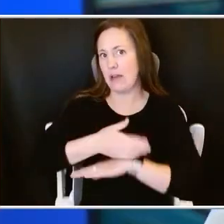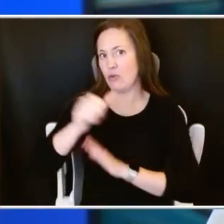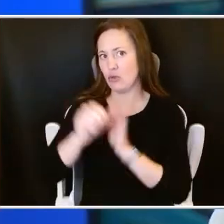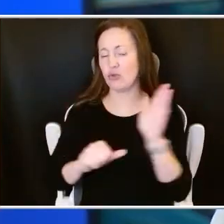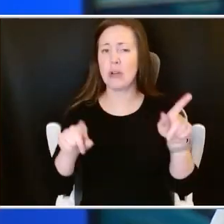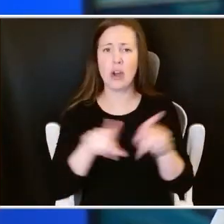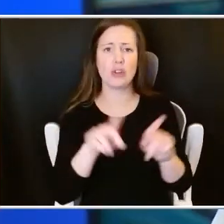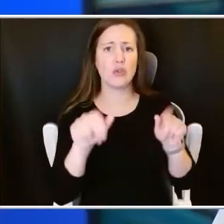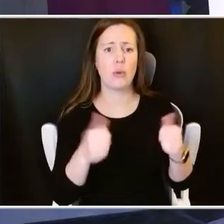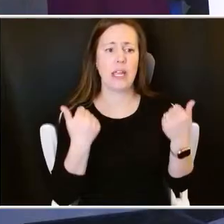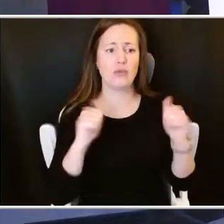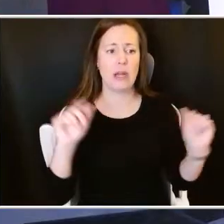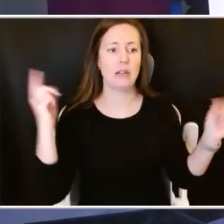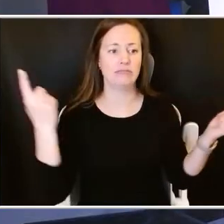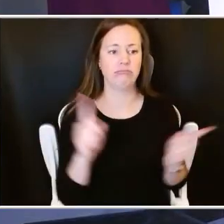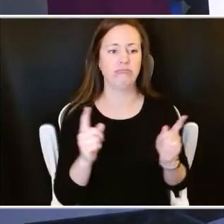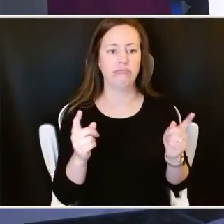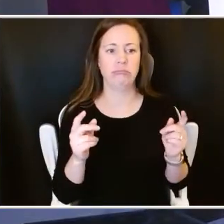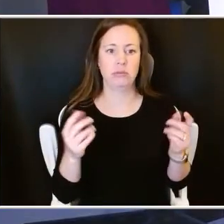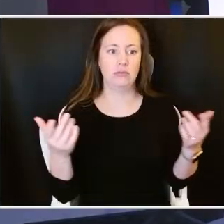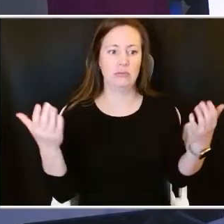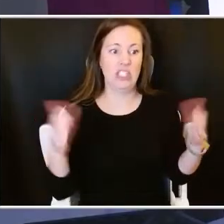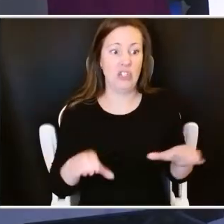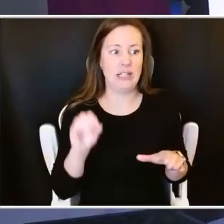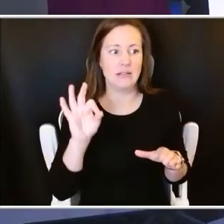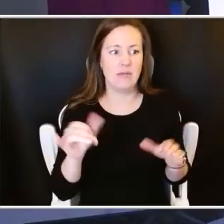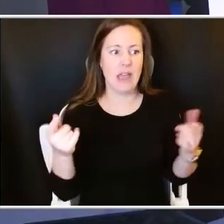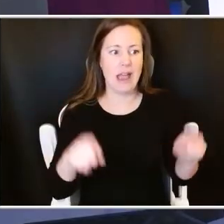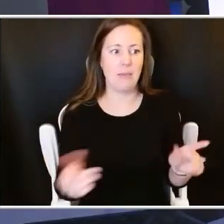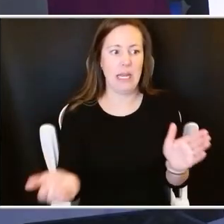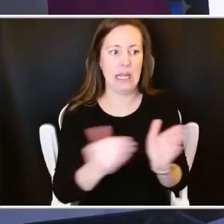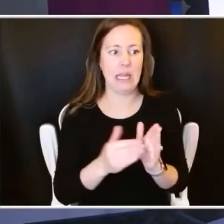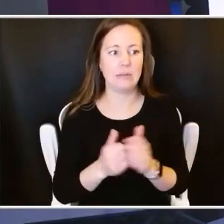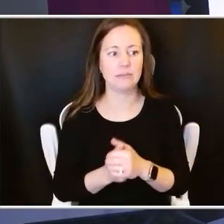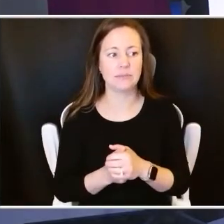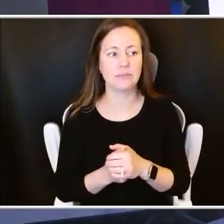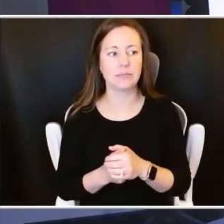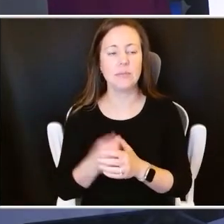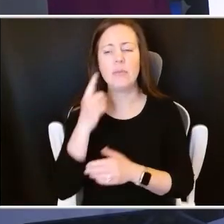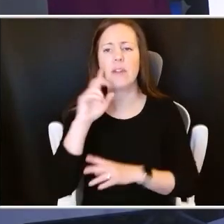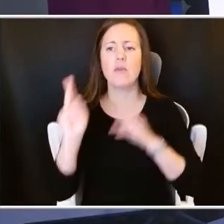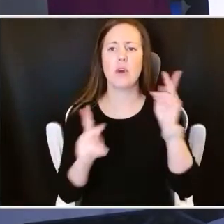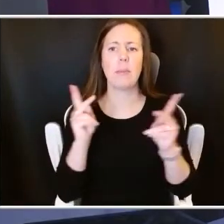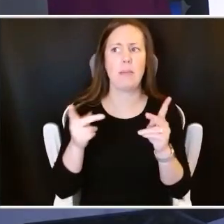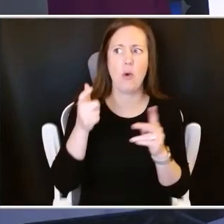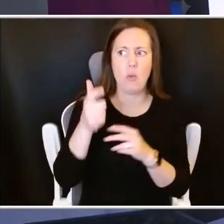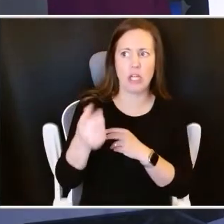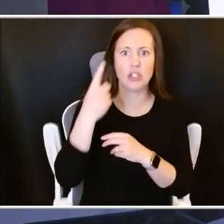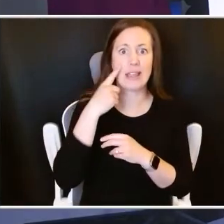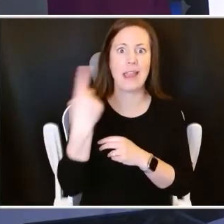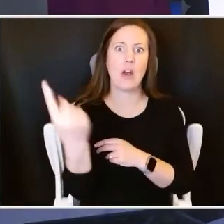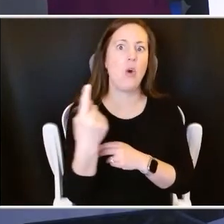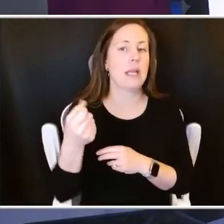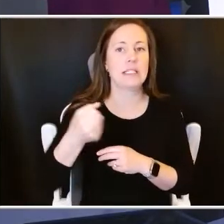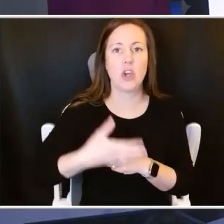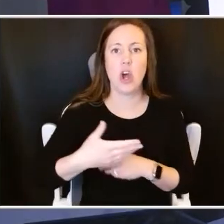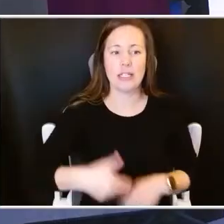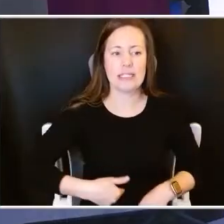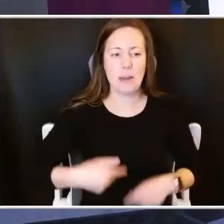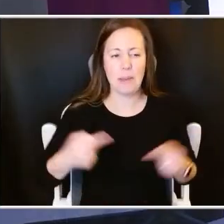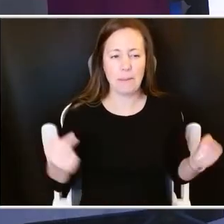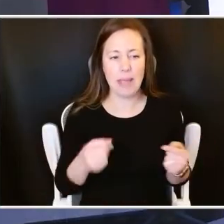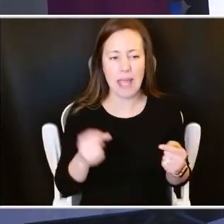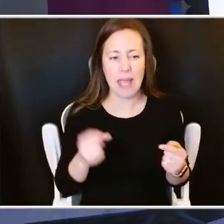chance of recurrence. For people watching who think colon cancer always causes stomach pain or bowel symptoms, why can the signs be